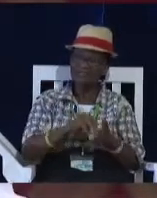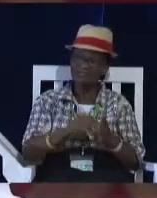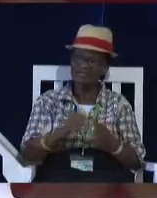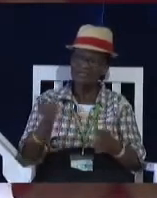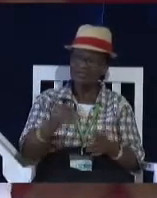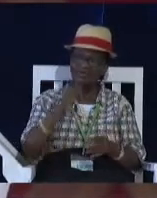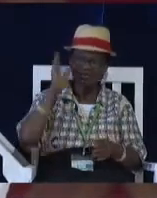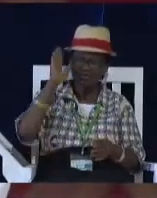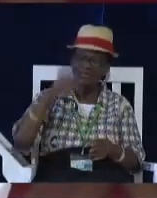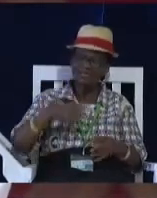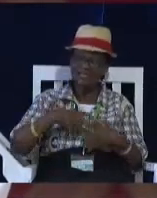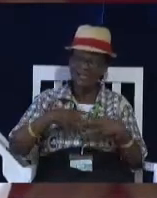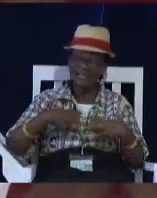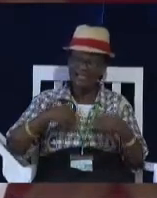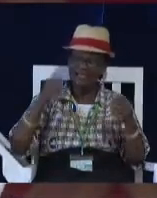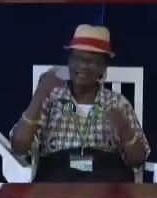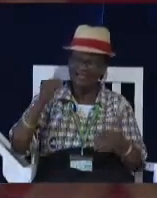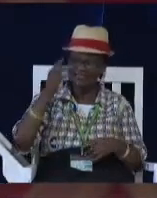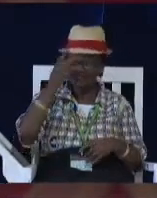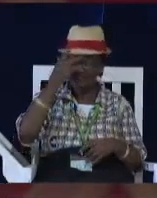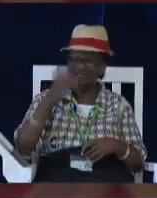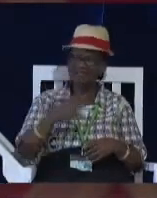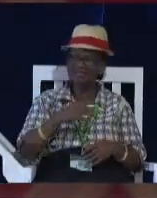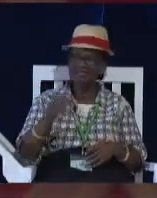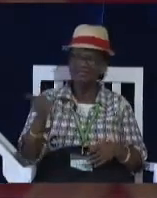lepers, you will raise the dead.